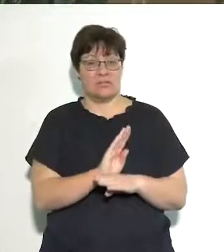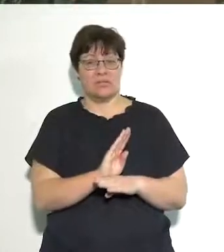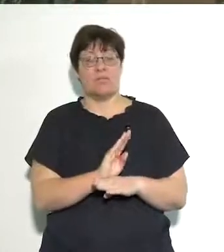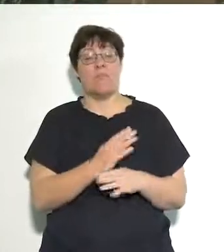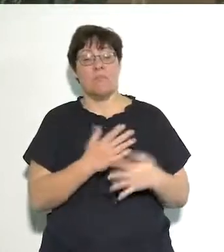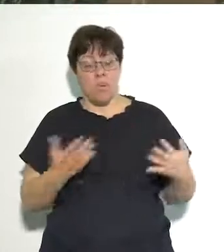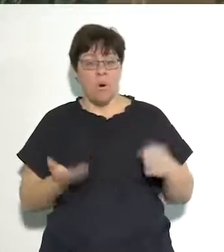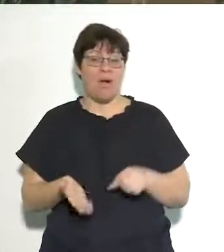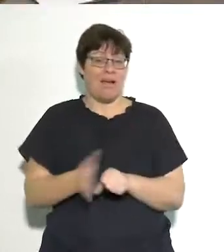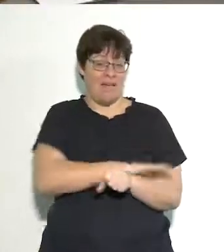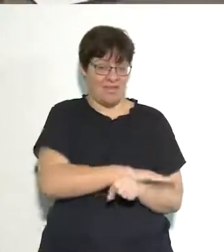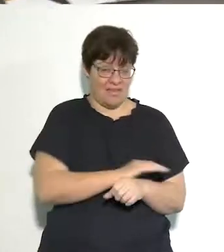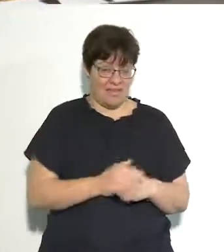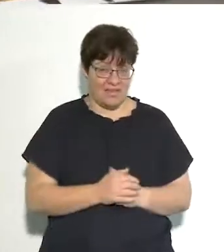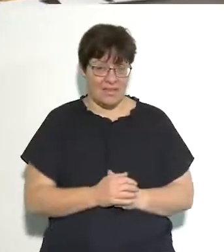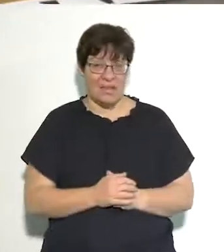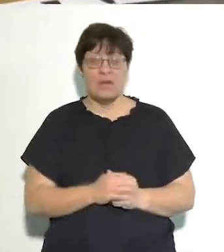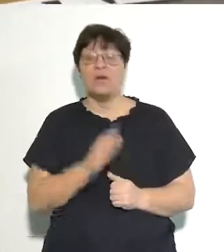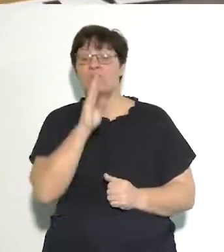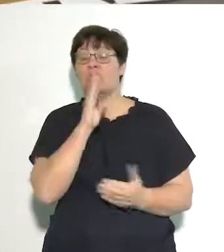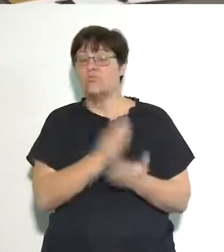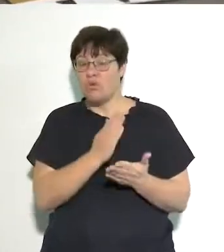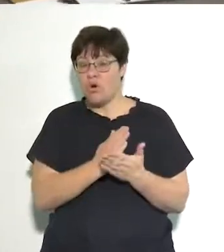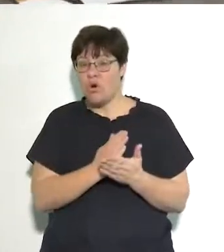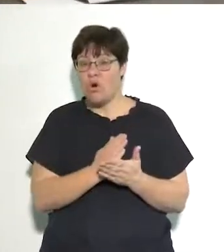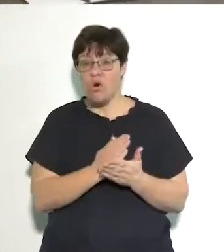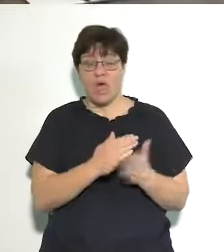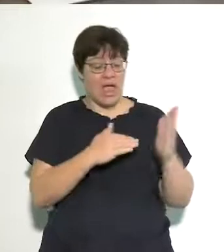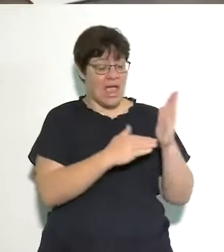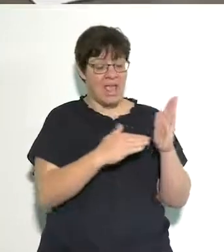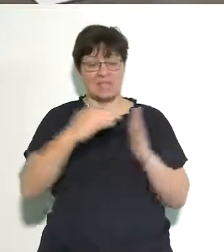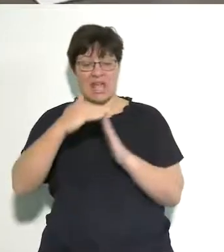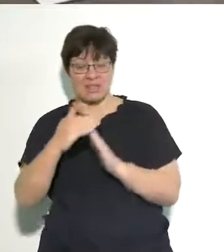is predominantly covered. Make sure that you get each of your edges